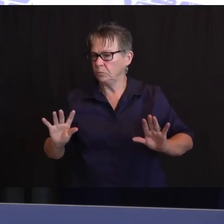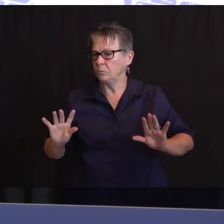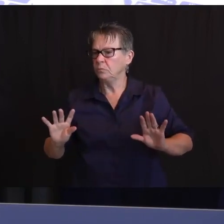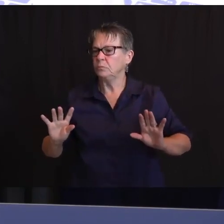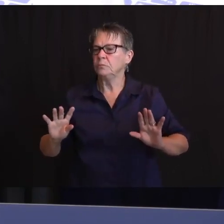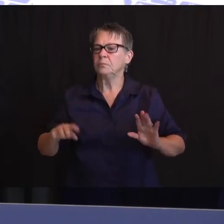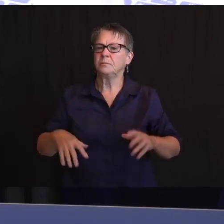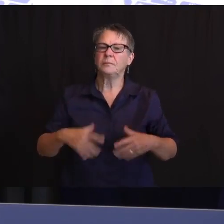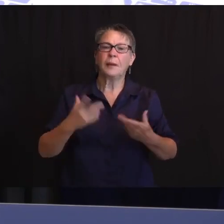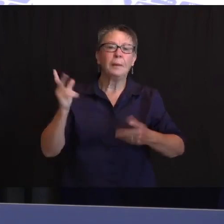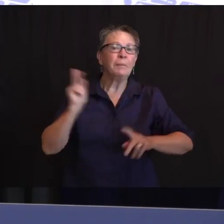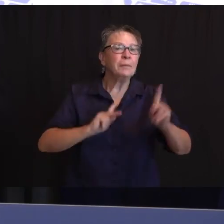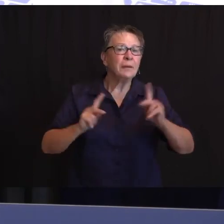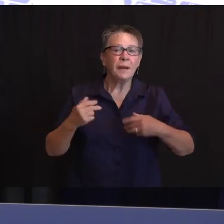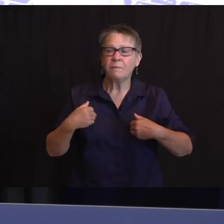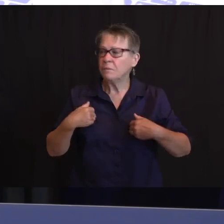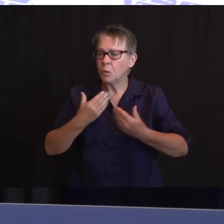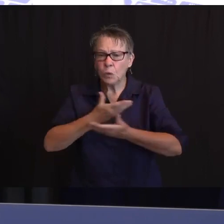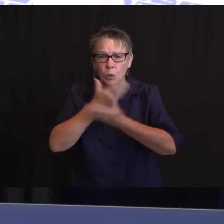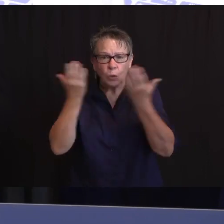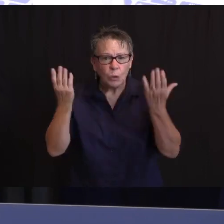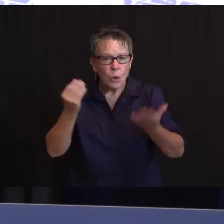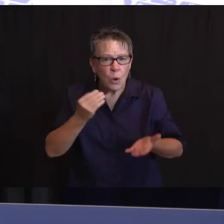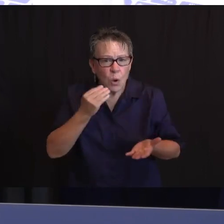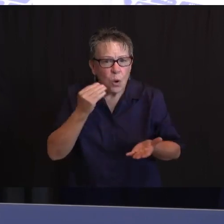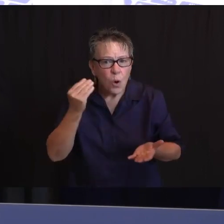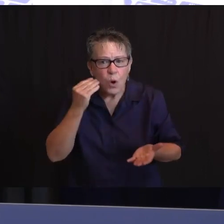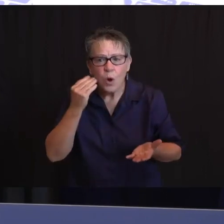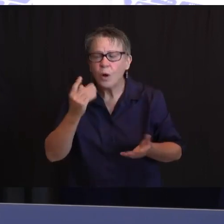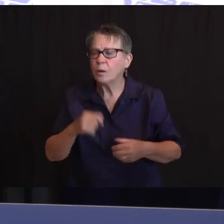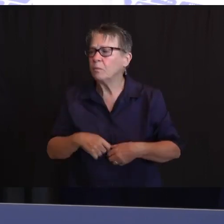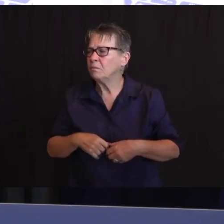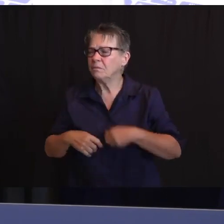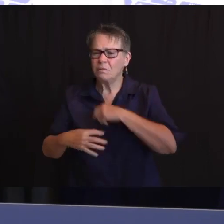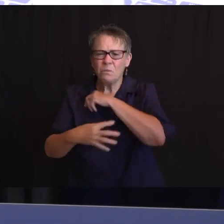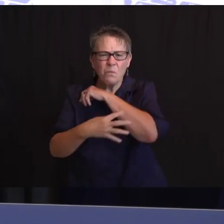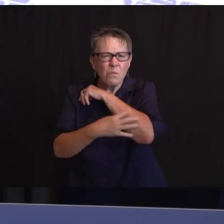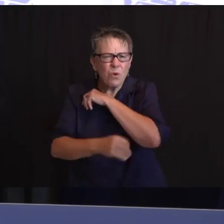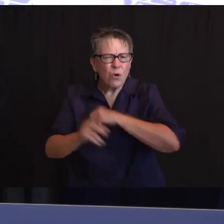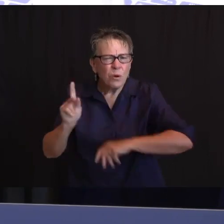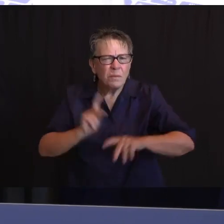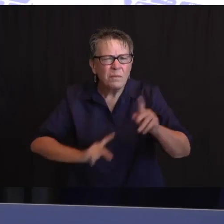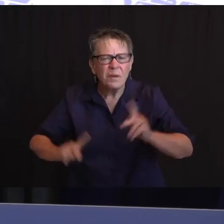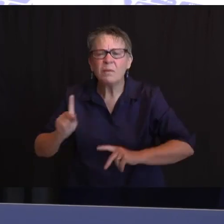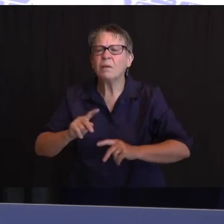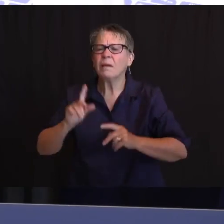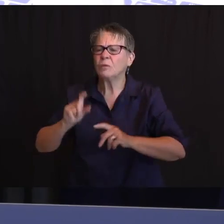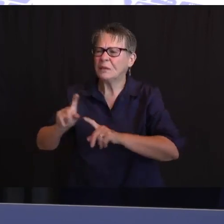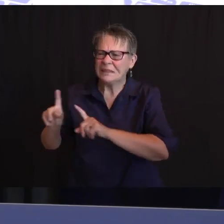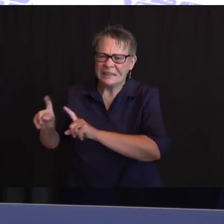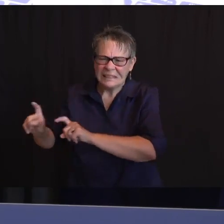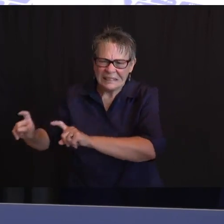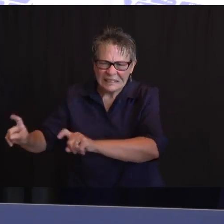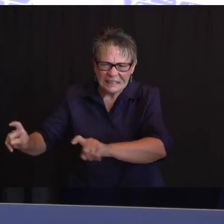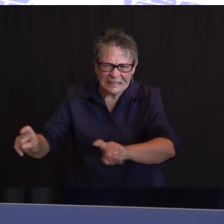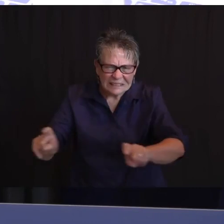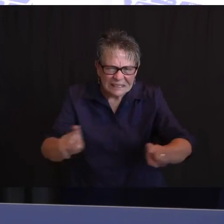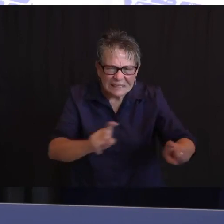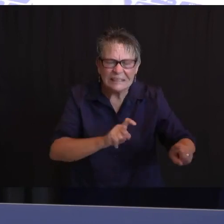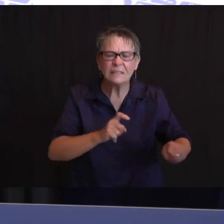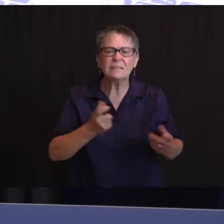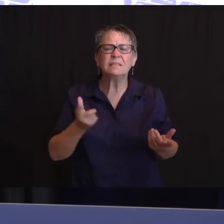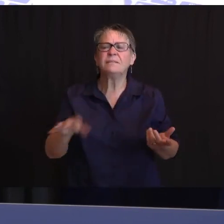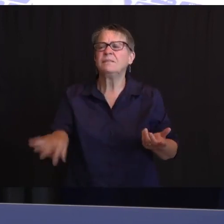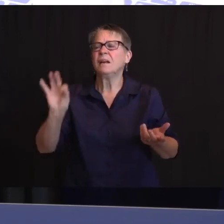rate of 9%. This includes nearly 5,000 seasonal workers. We are in the process of running a